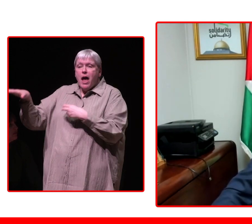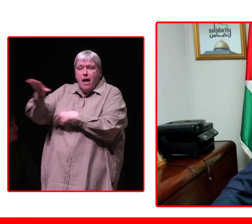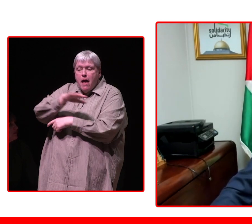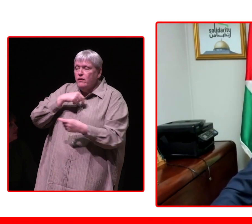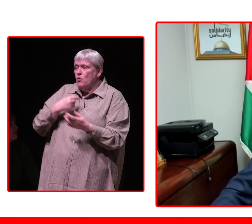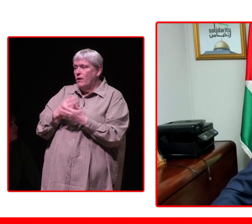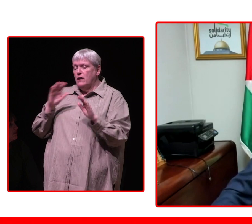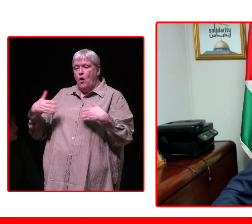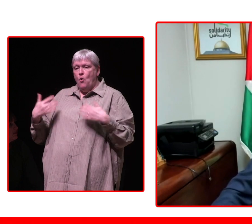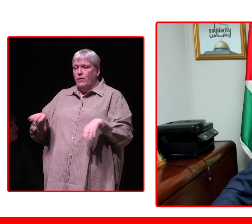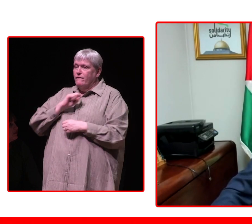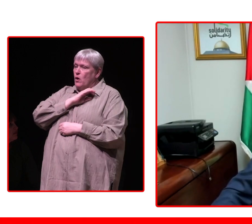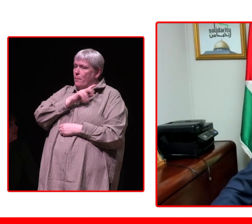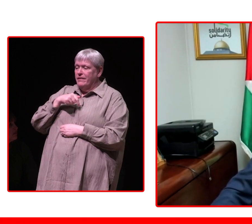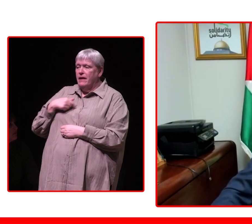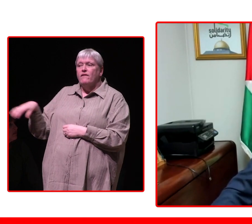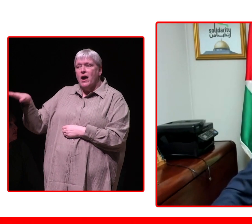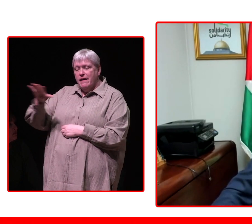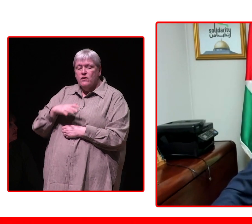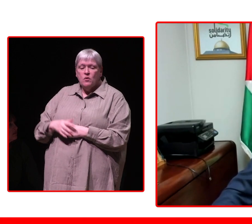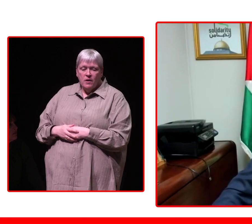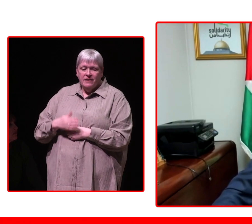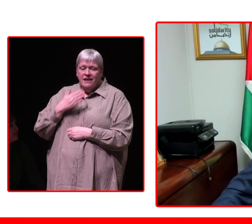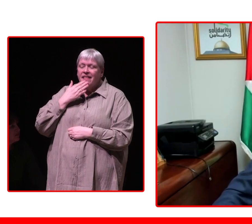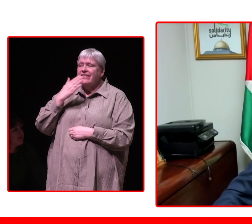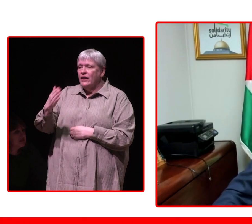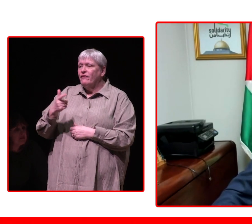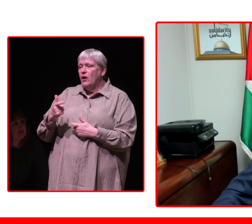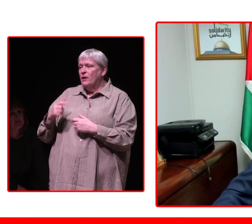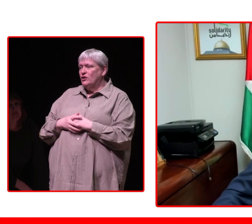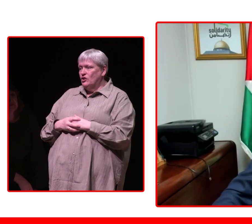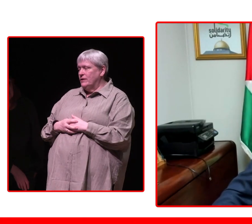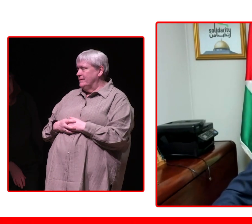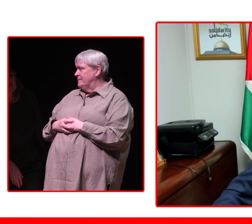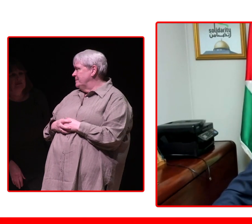Palestinians, for everyone. So thank you very much.